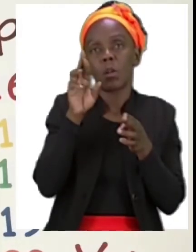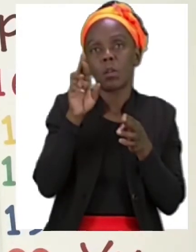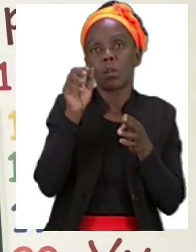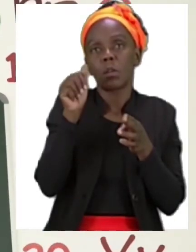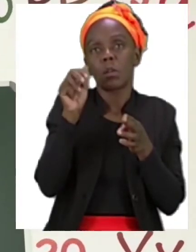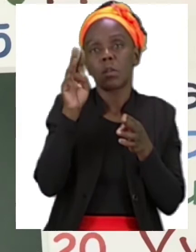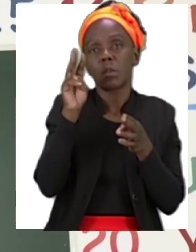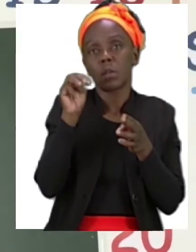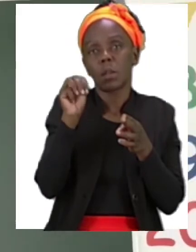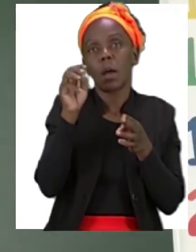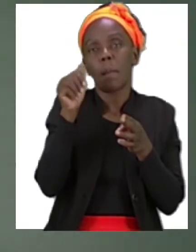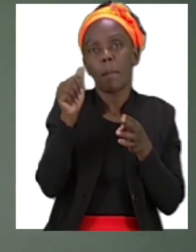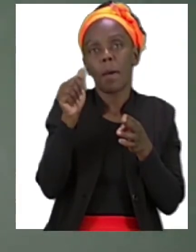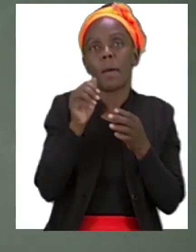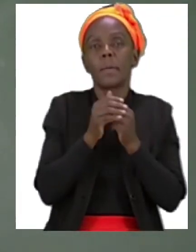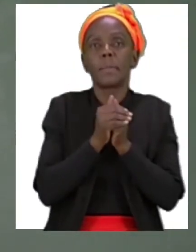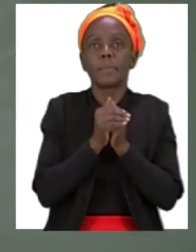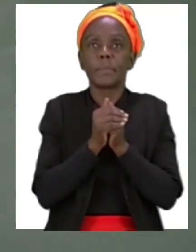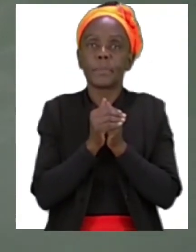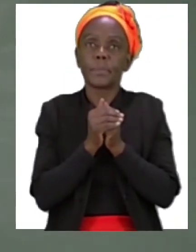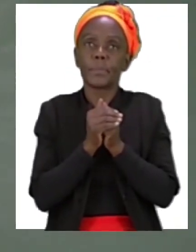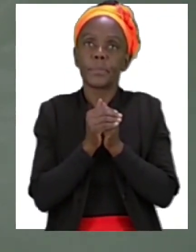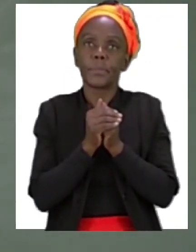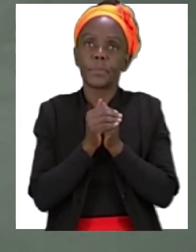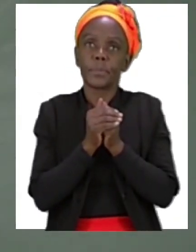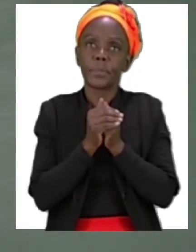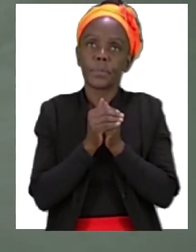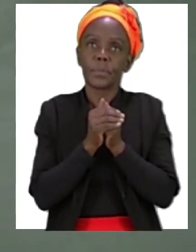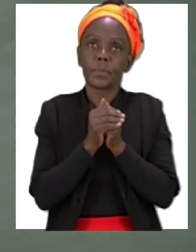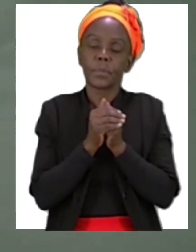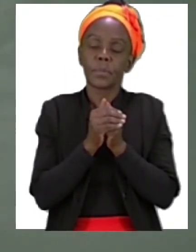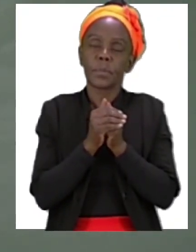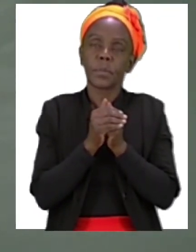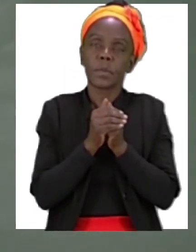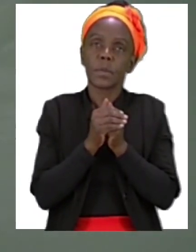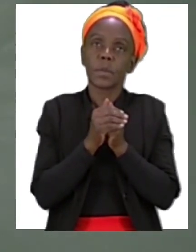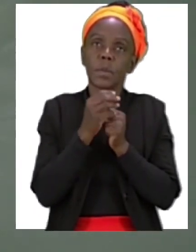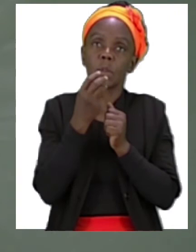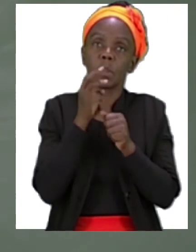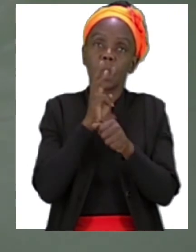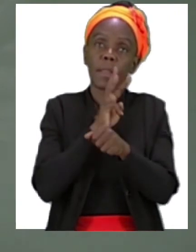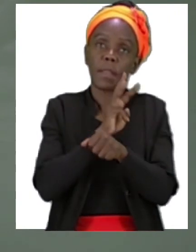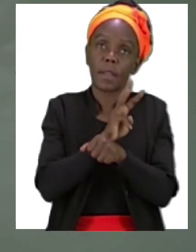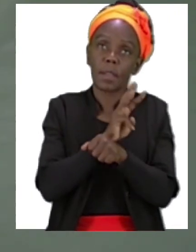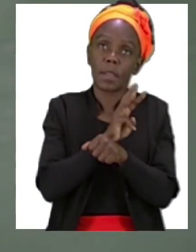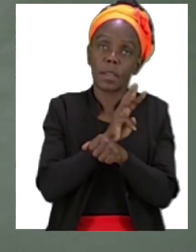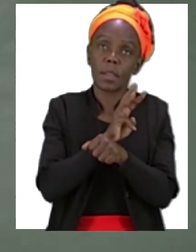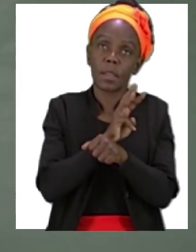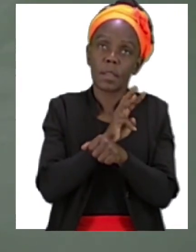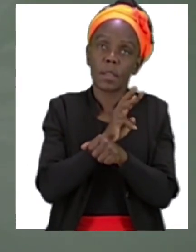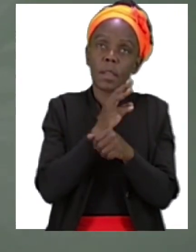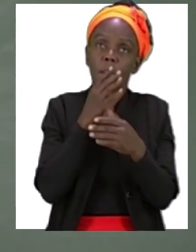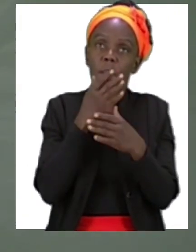one. Now the drama is the third activity on the graph. So that